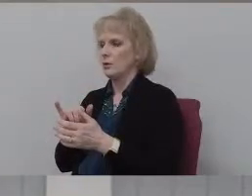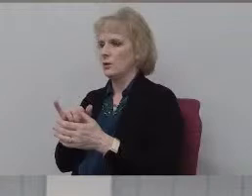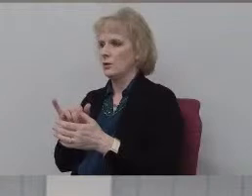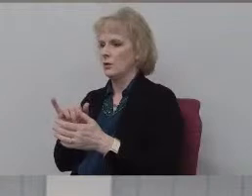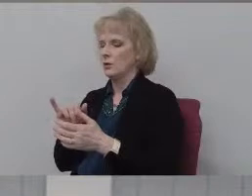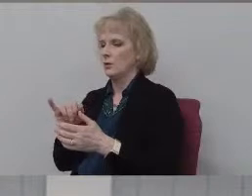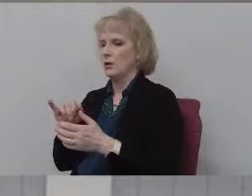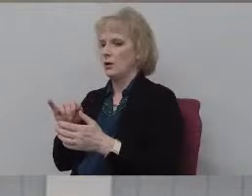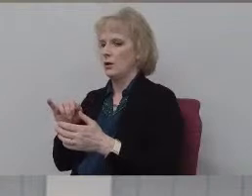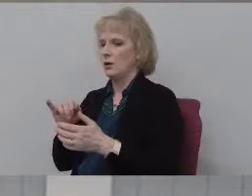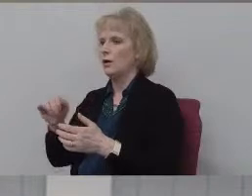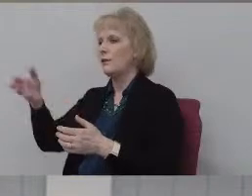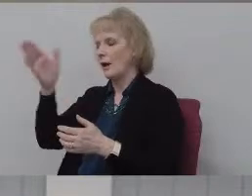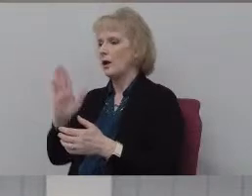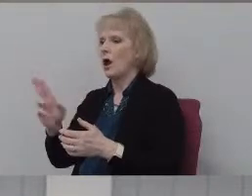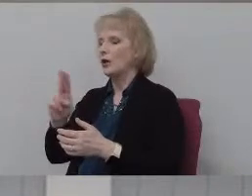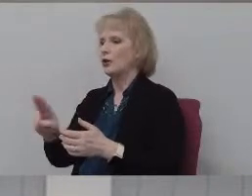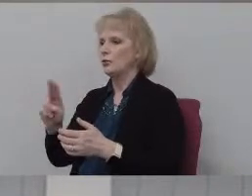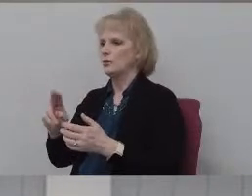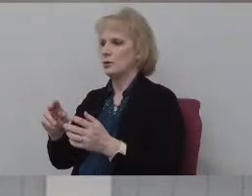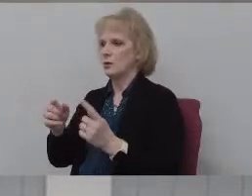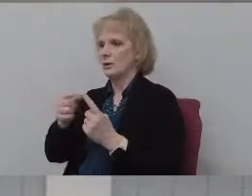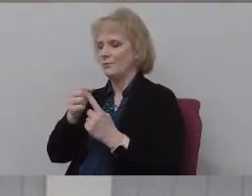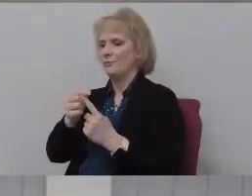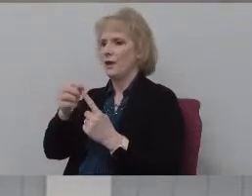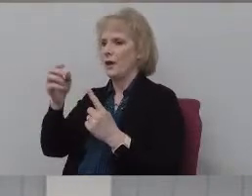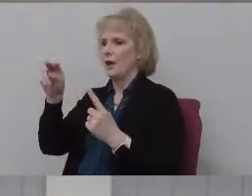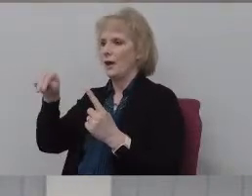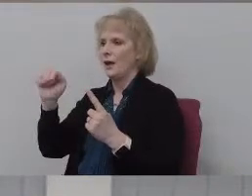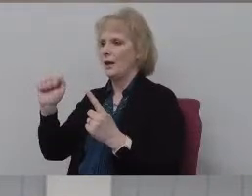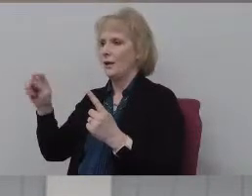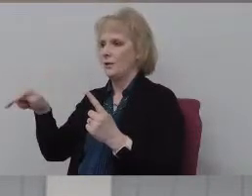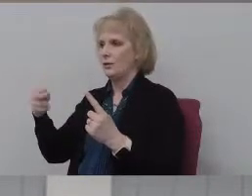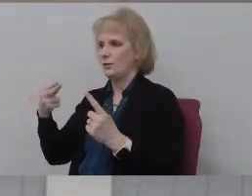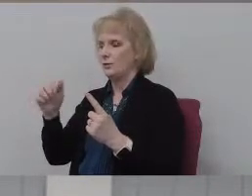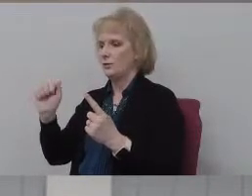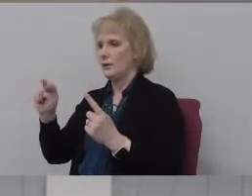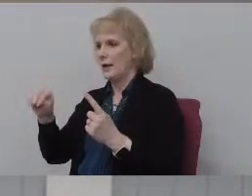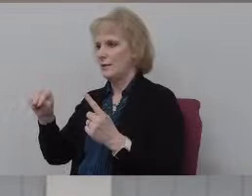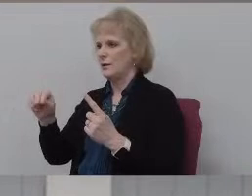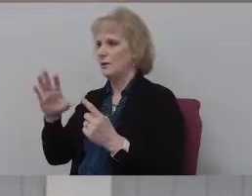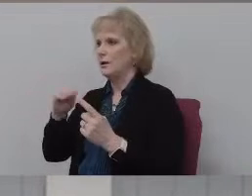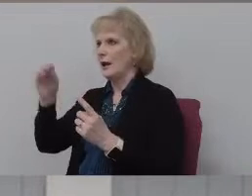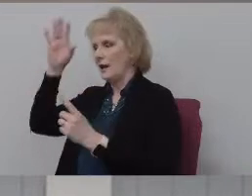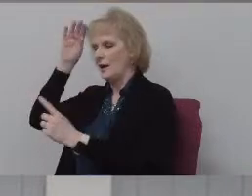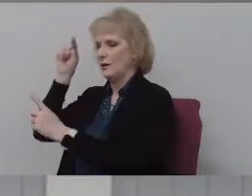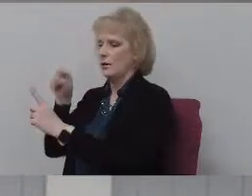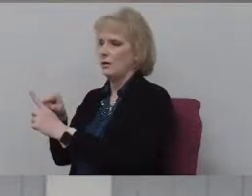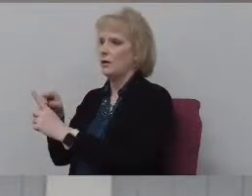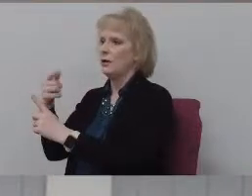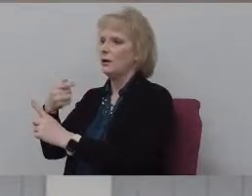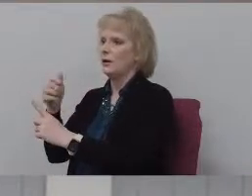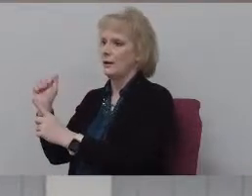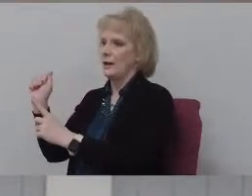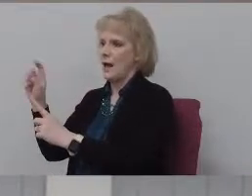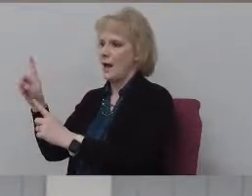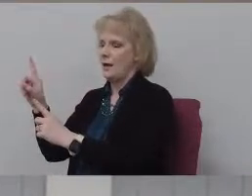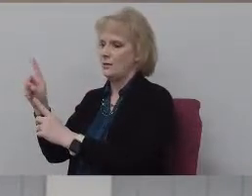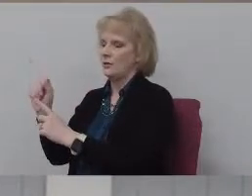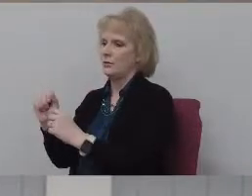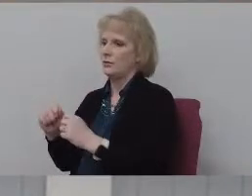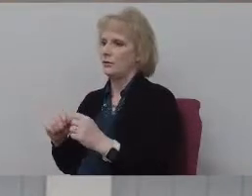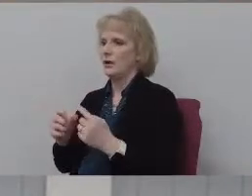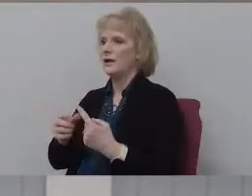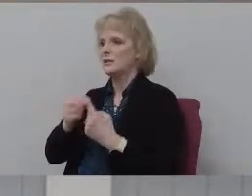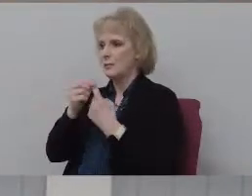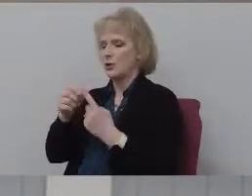Nathan and Gad, and especially we see Nathan is the most prominent of the two, of these prophets that God used